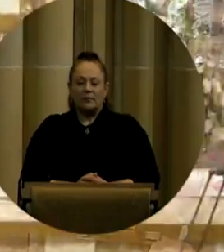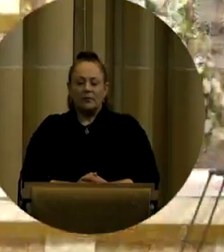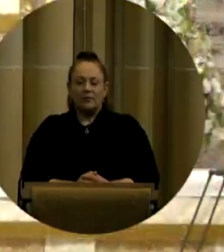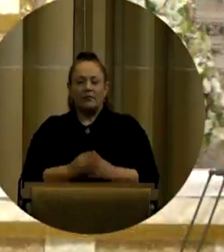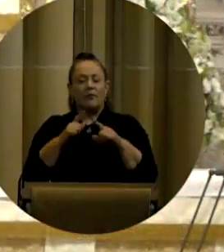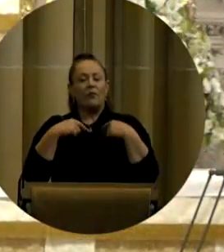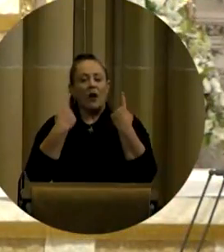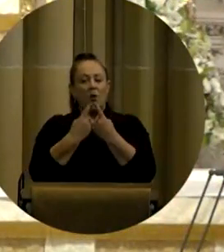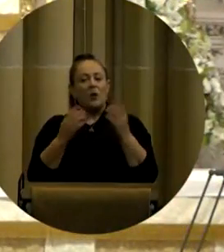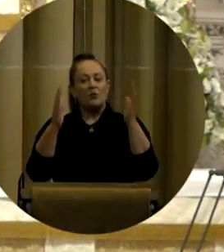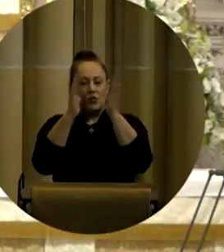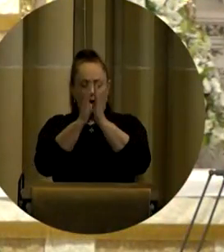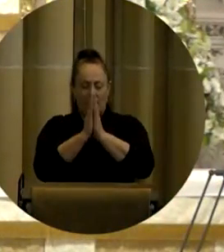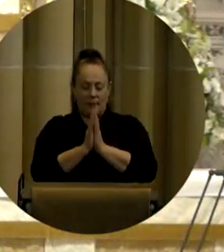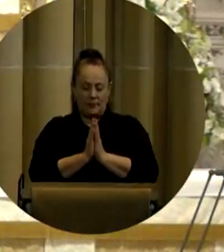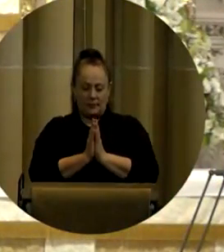Let us pray.